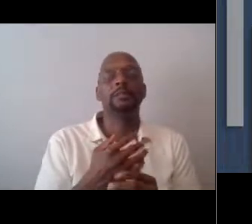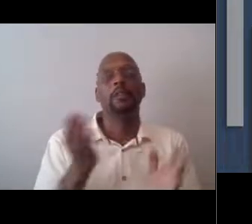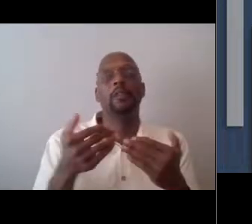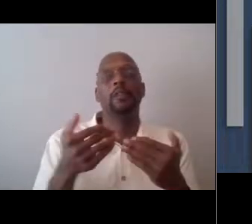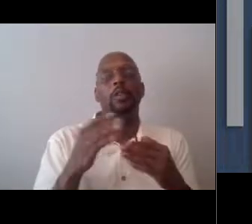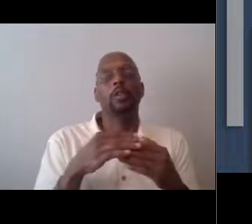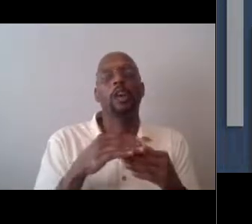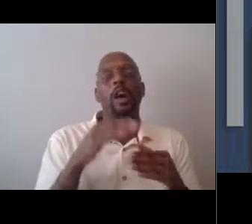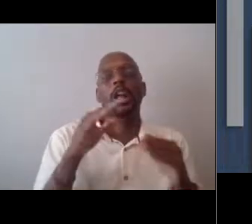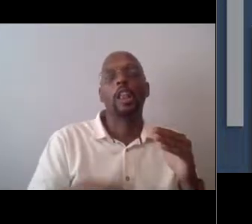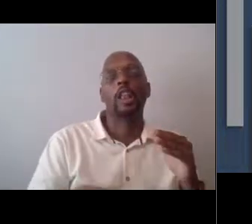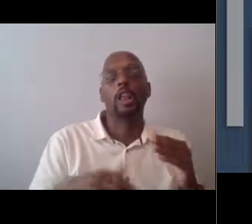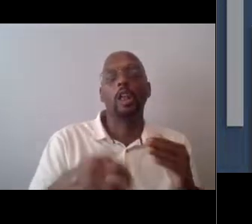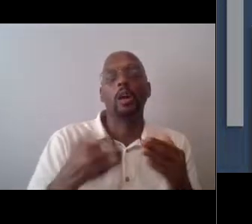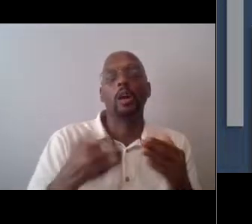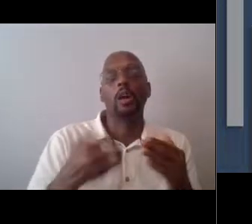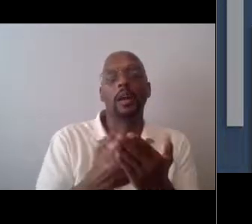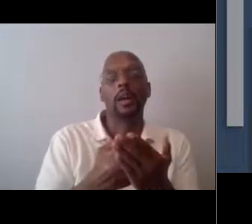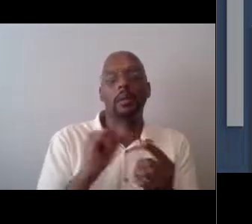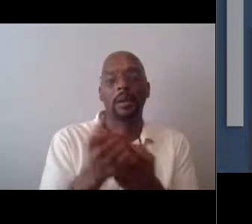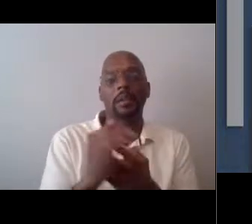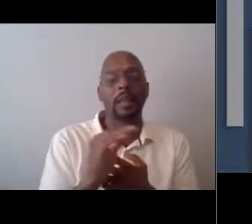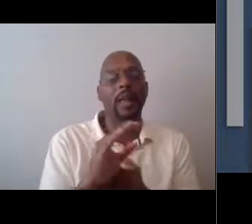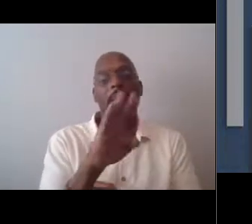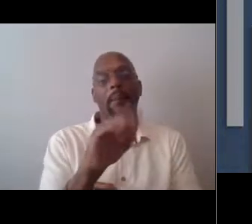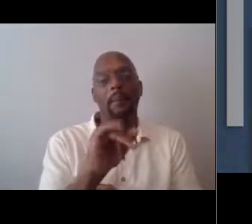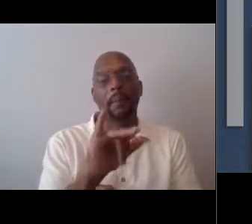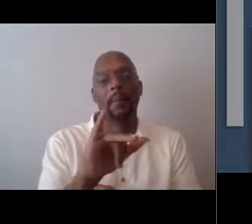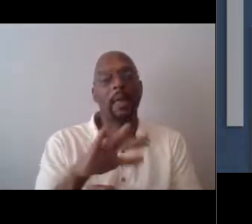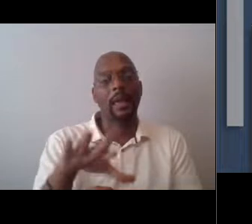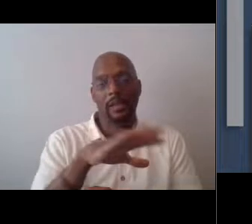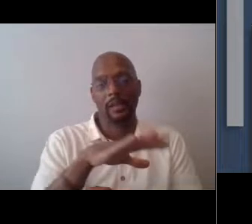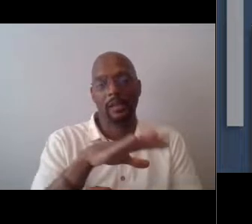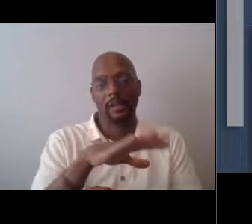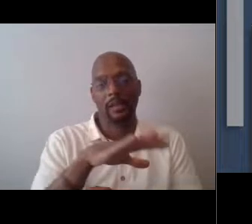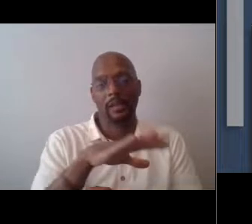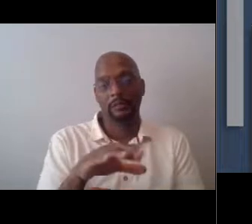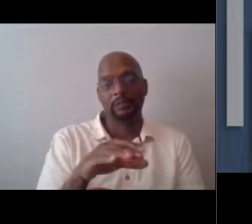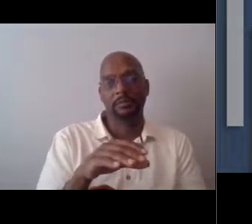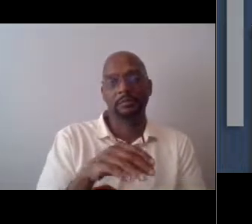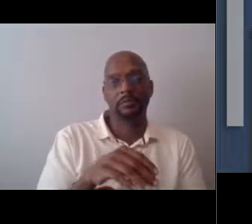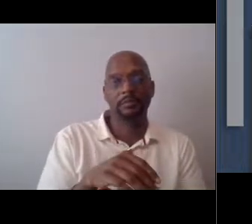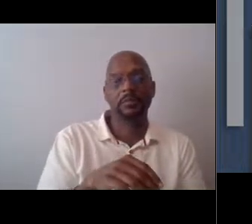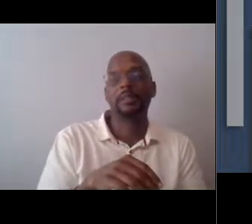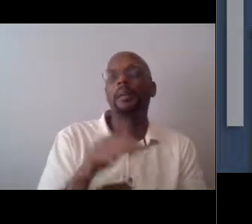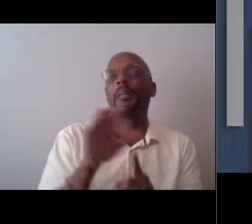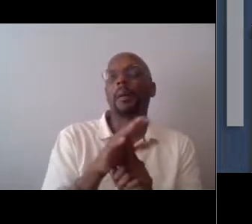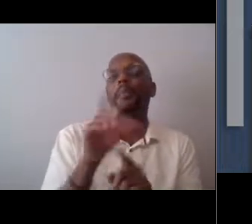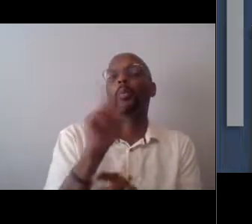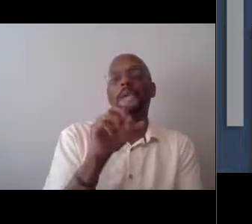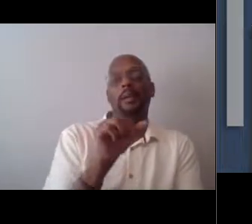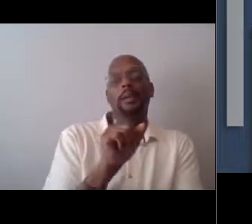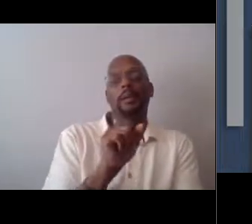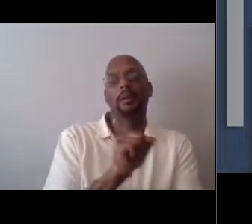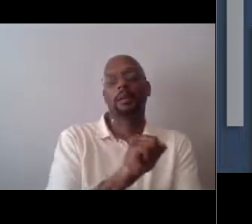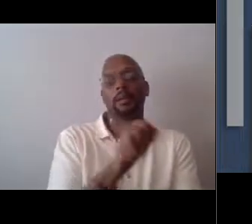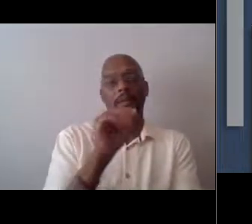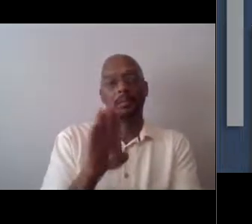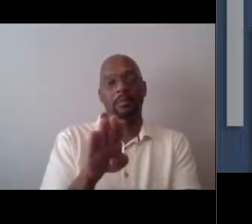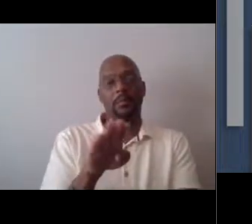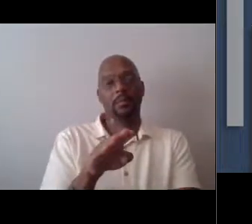areas like the Bay Area. And we had a representative earlier mention that there's also a problem here in Santa Barbara. So how does